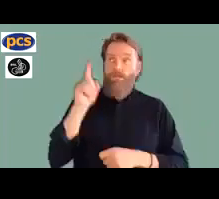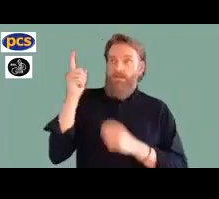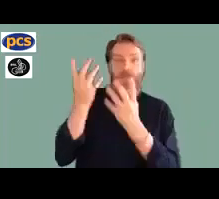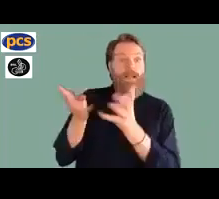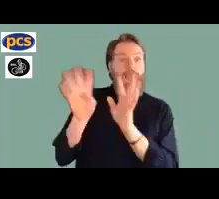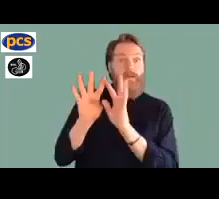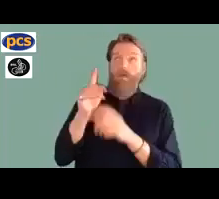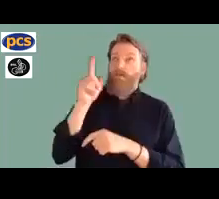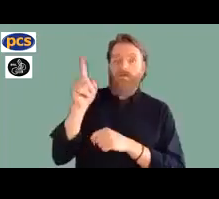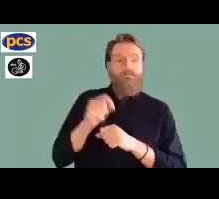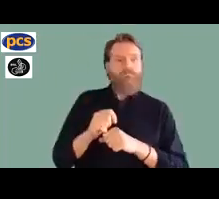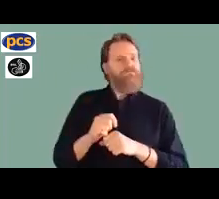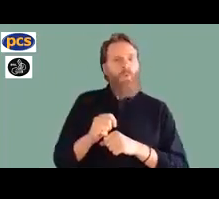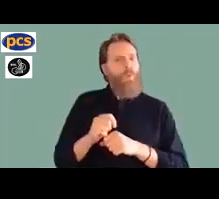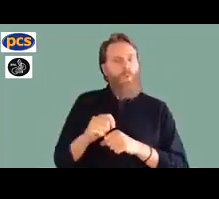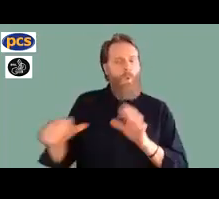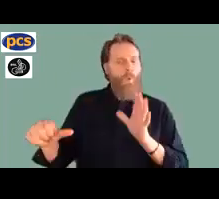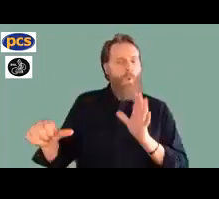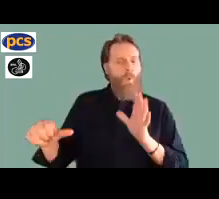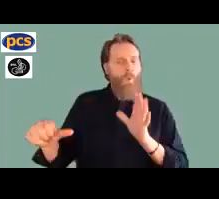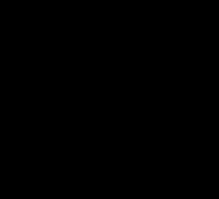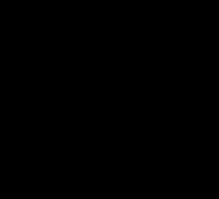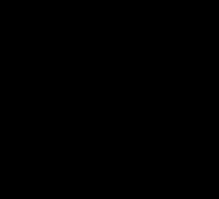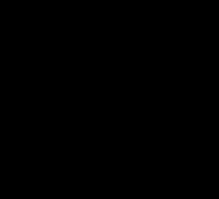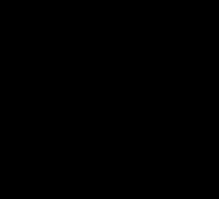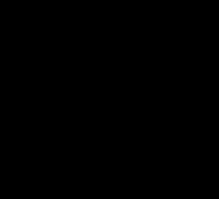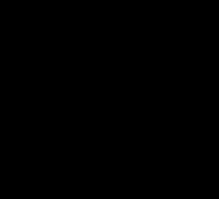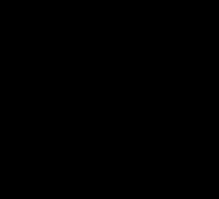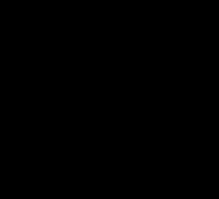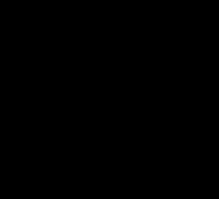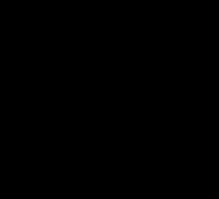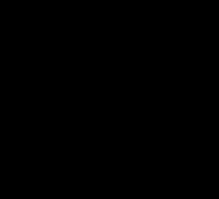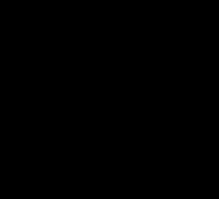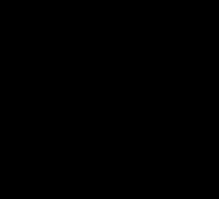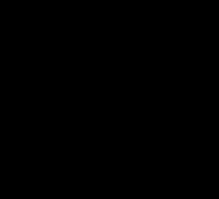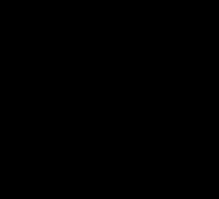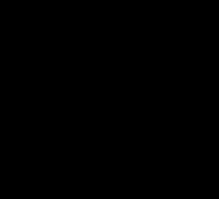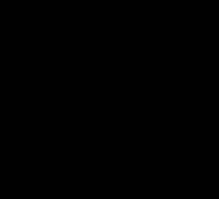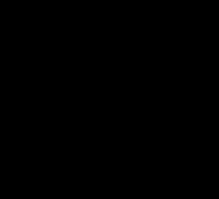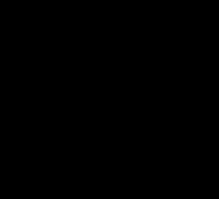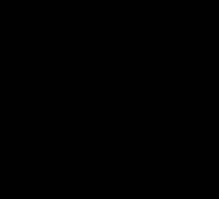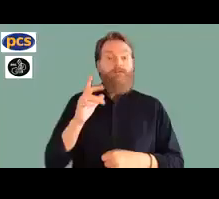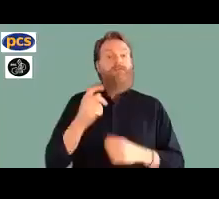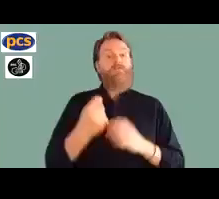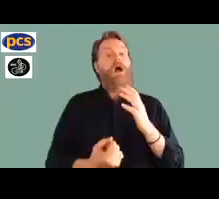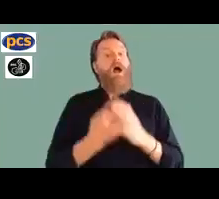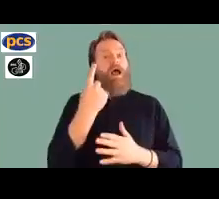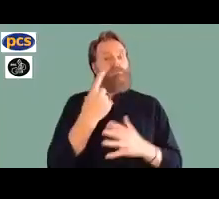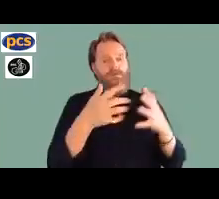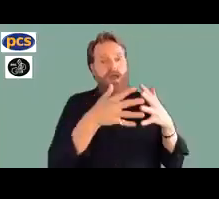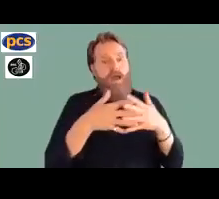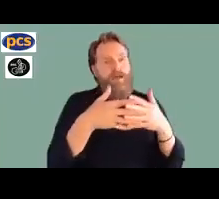to engage in the way that we have wanted. However, since the situation in America and the